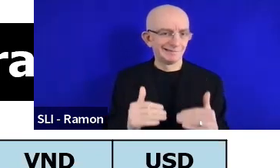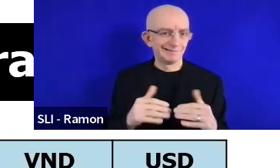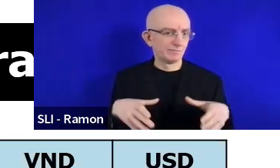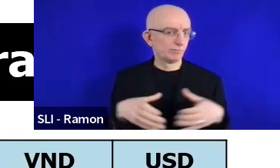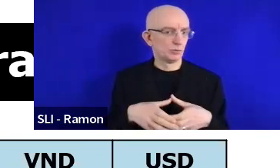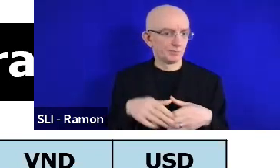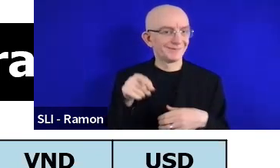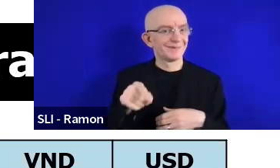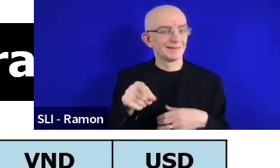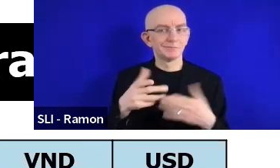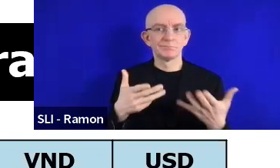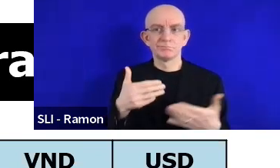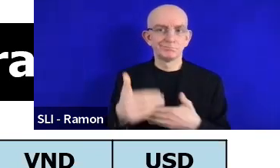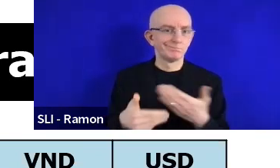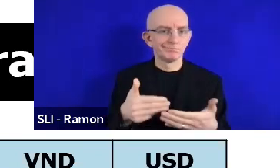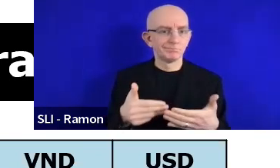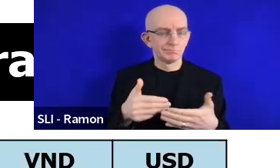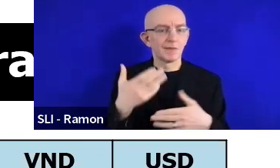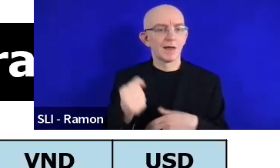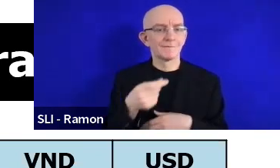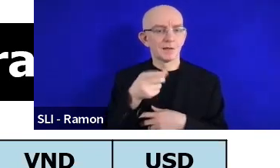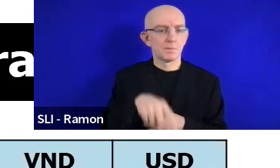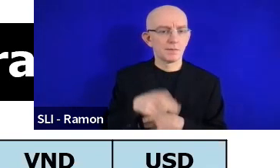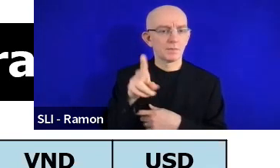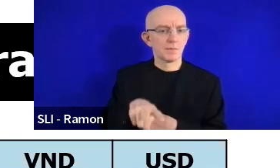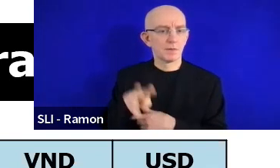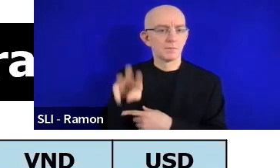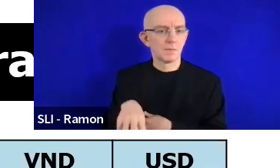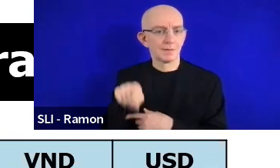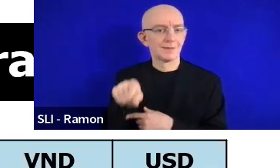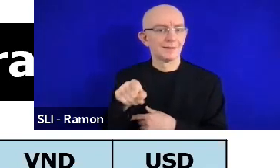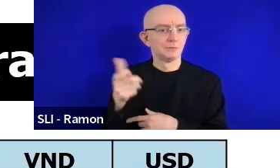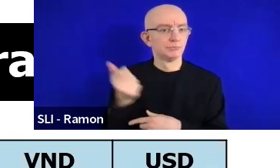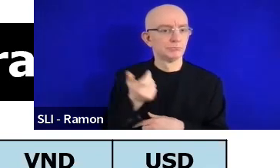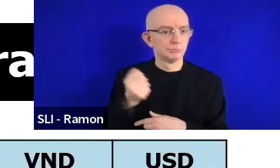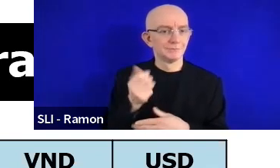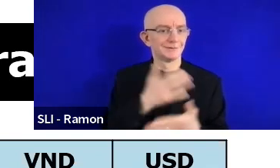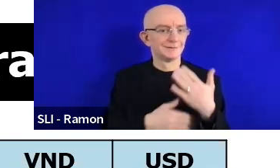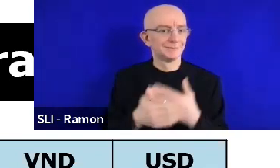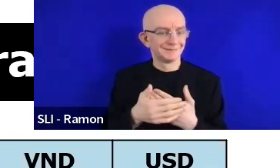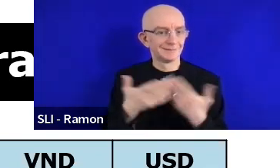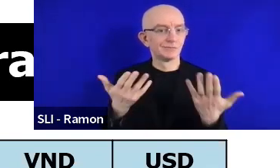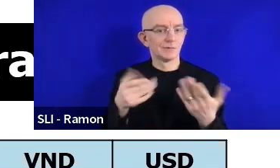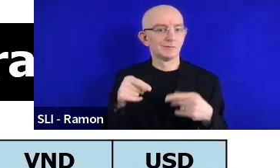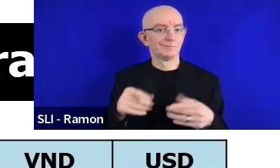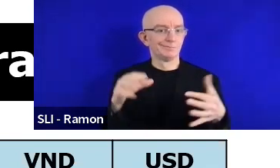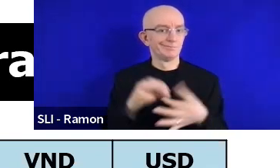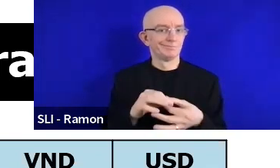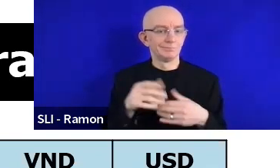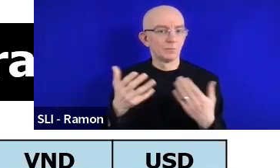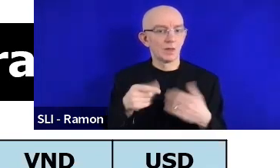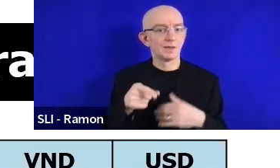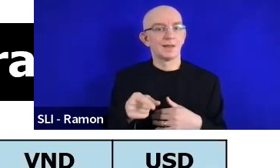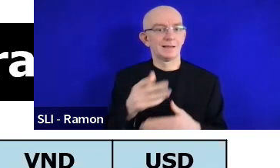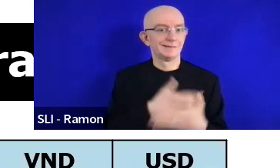severity of their disability. Very few older people is under this group because they would rather apply for